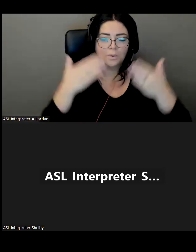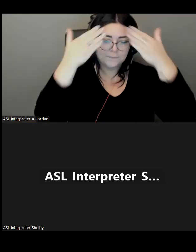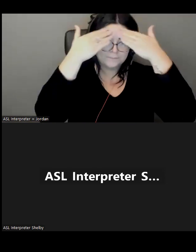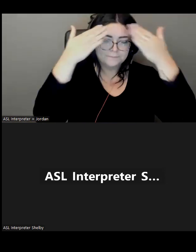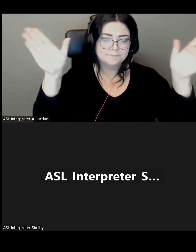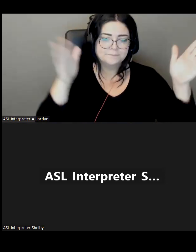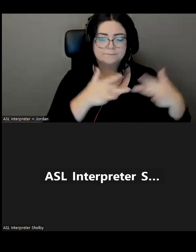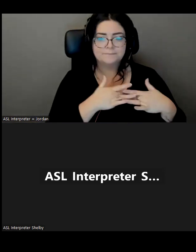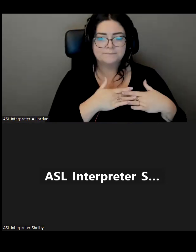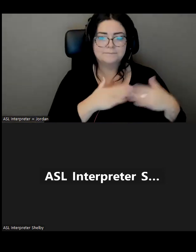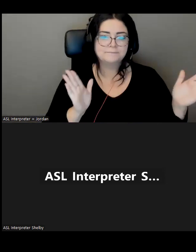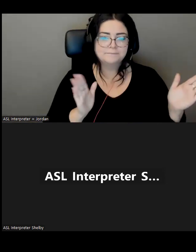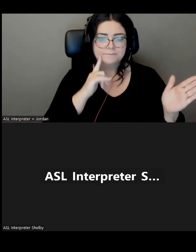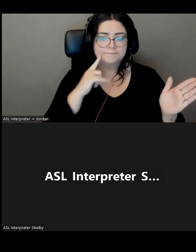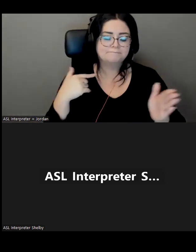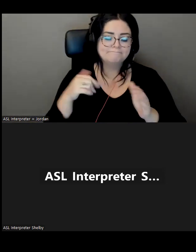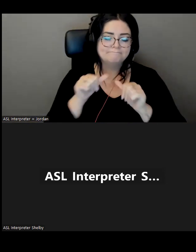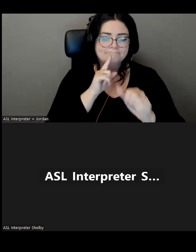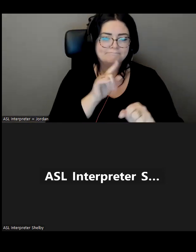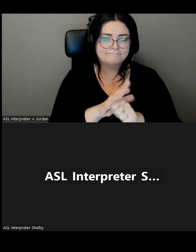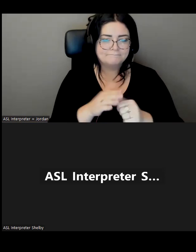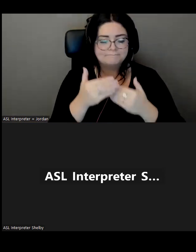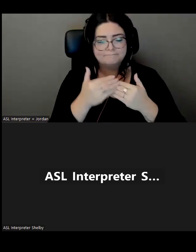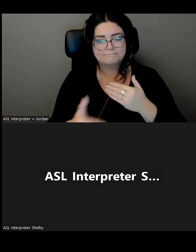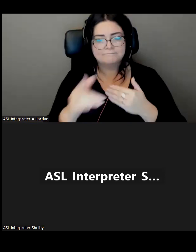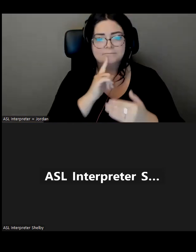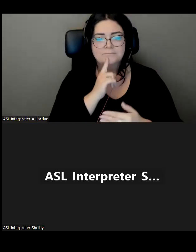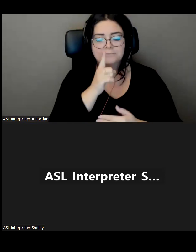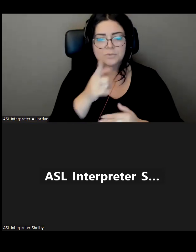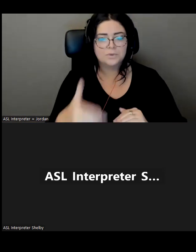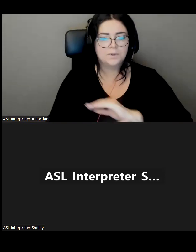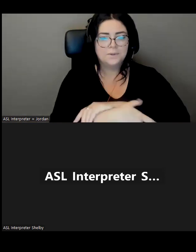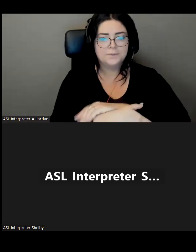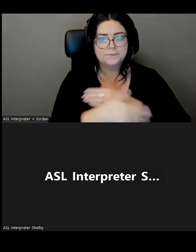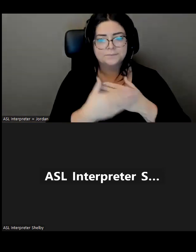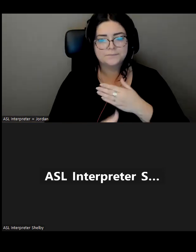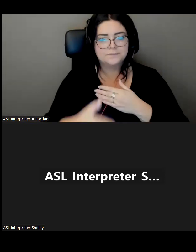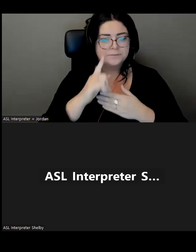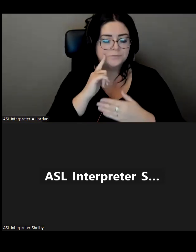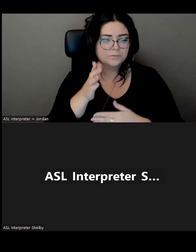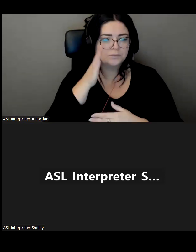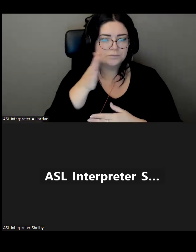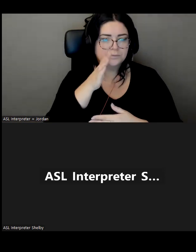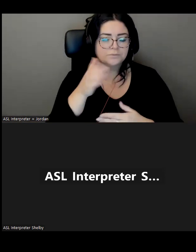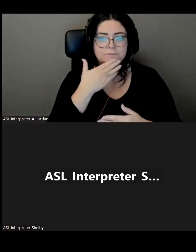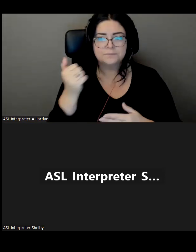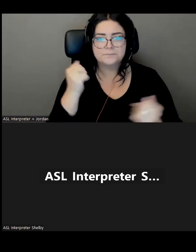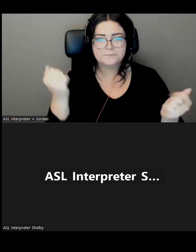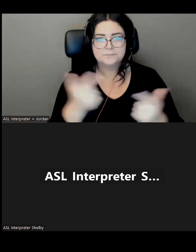we commit ourselves to working in the spirit of truth and reconciliation to make a better future for all.